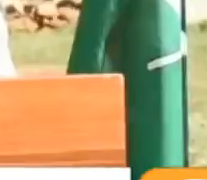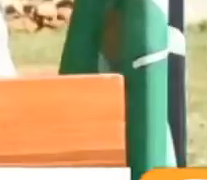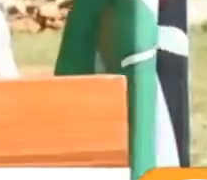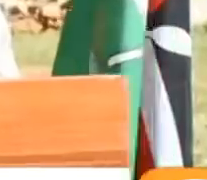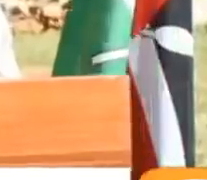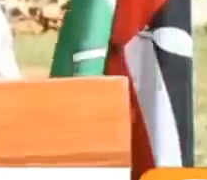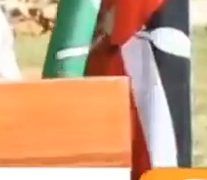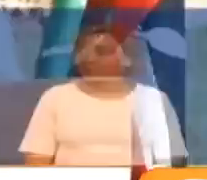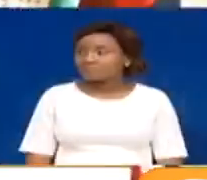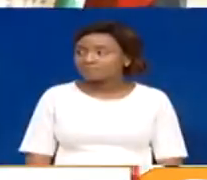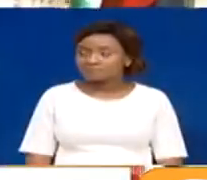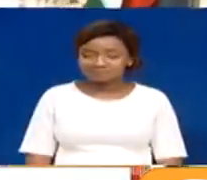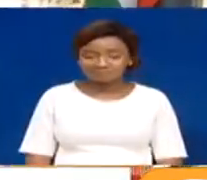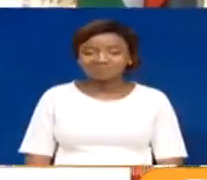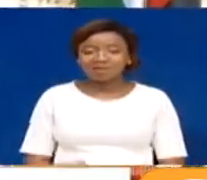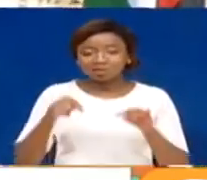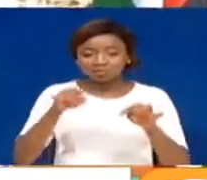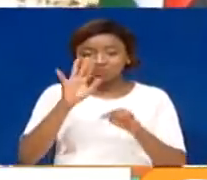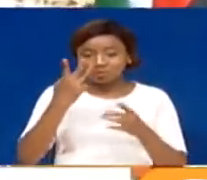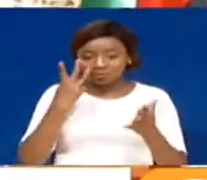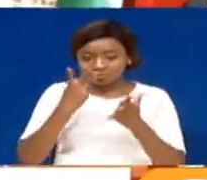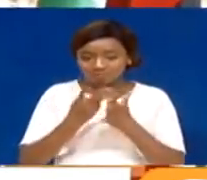machination. We're witnessing here today